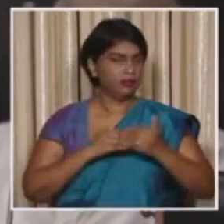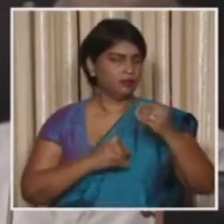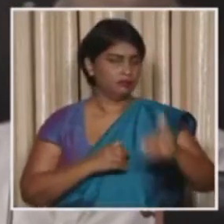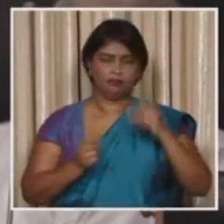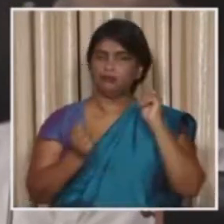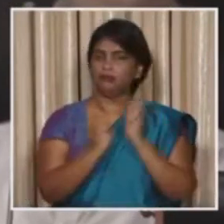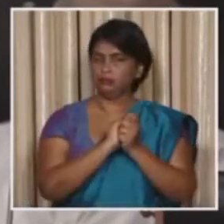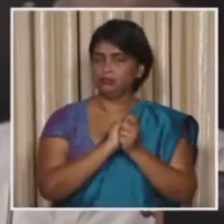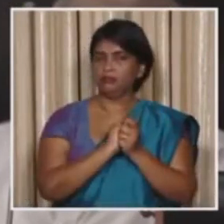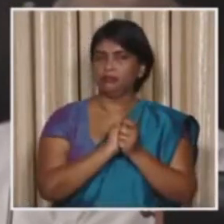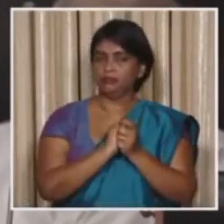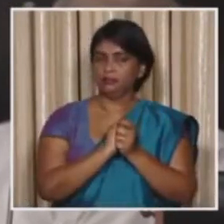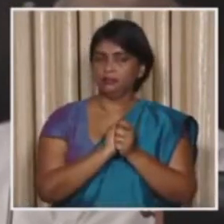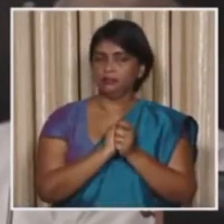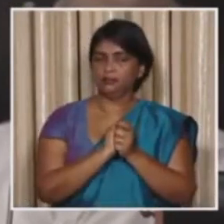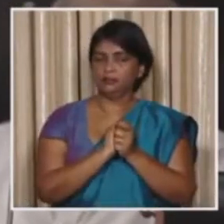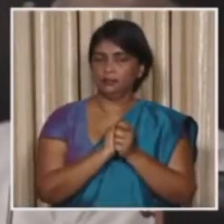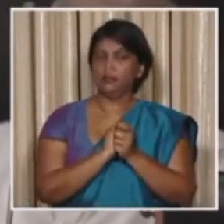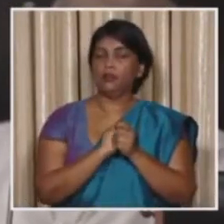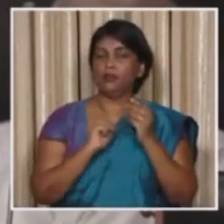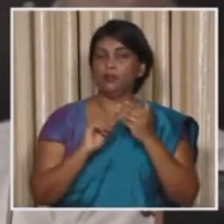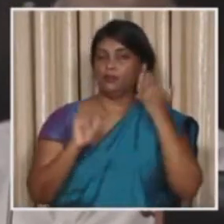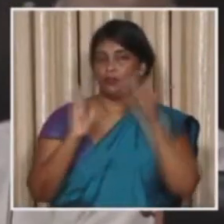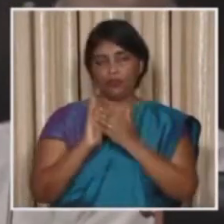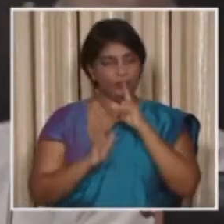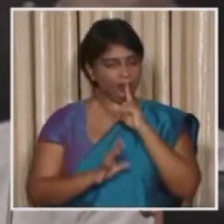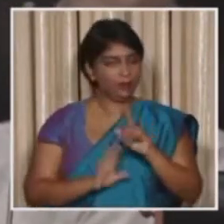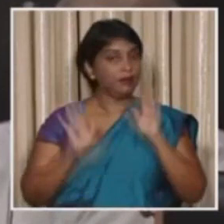Minister of Foreign Affairs and the Minister of Justice